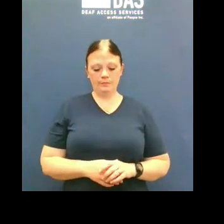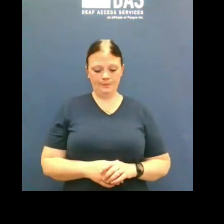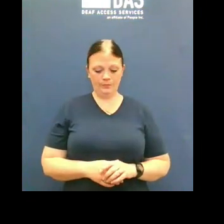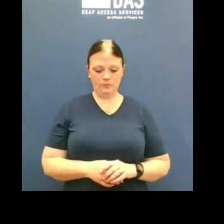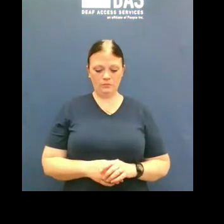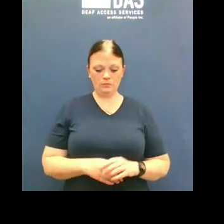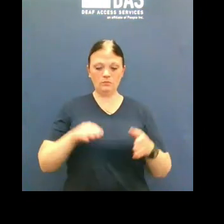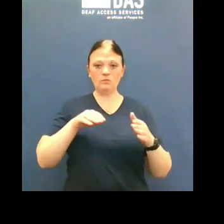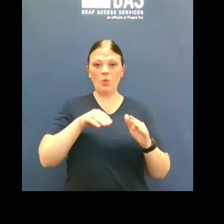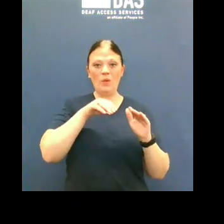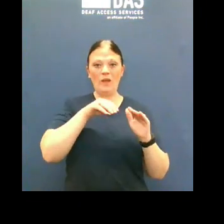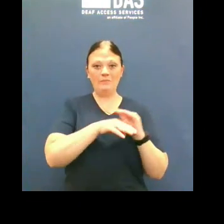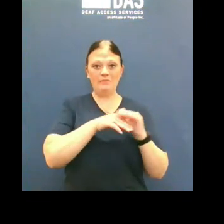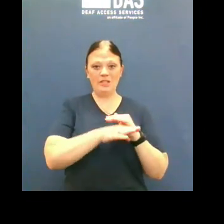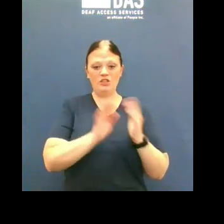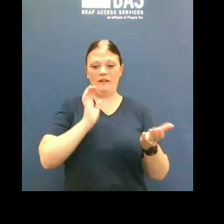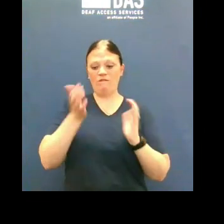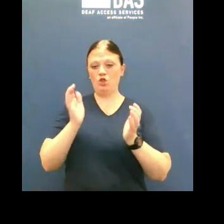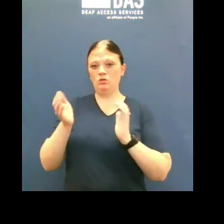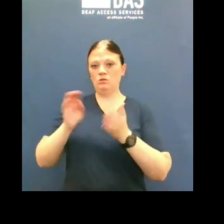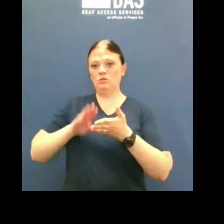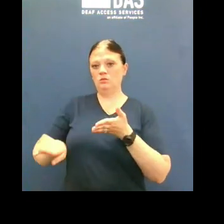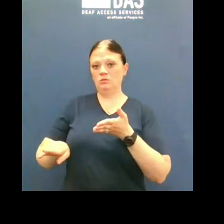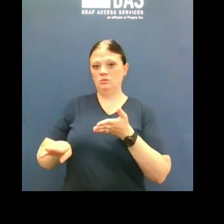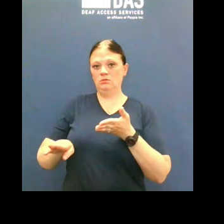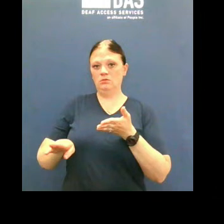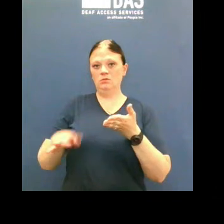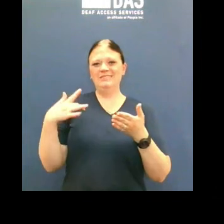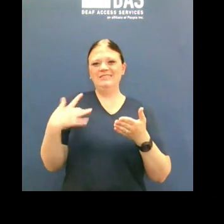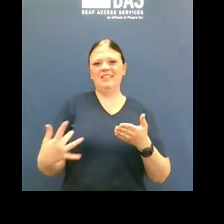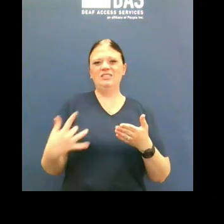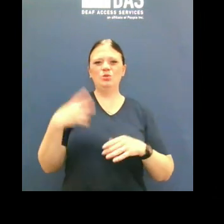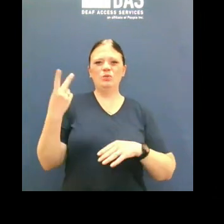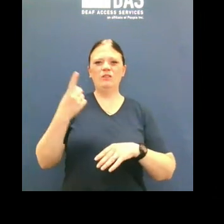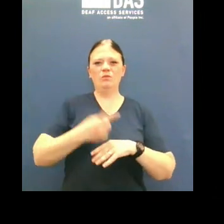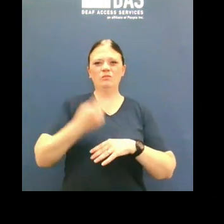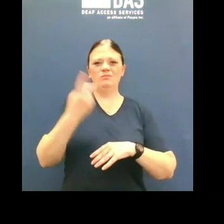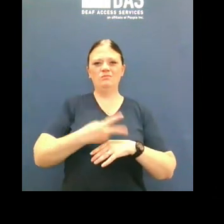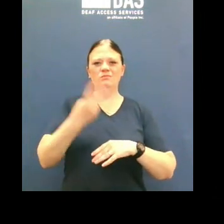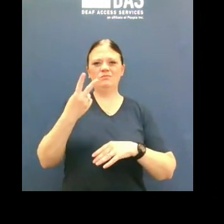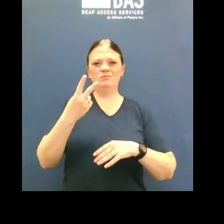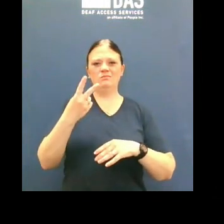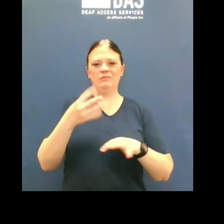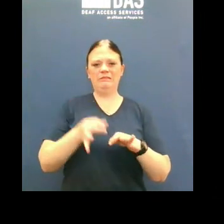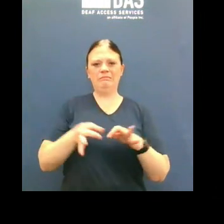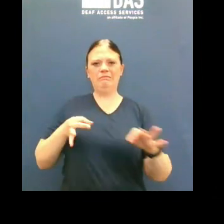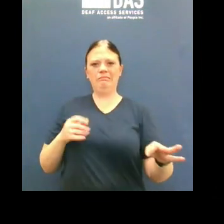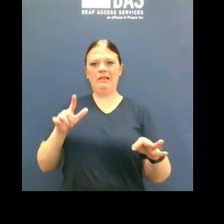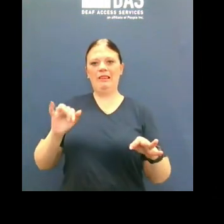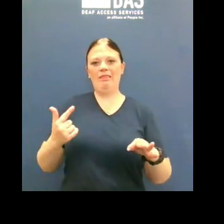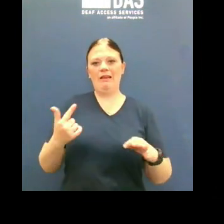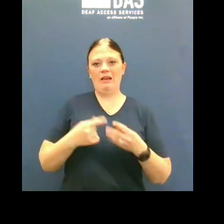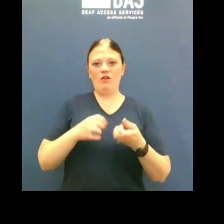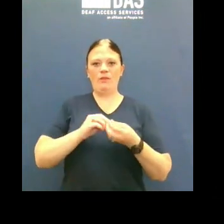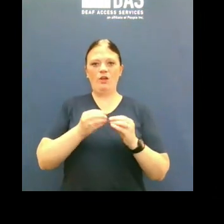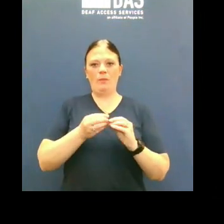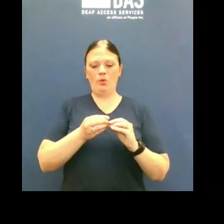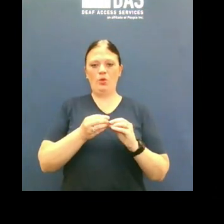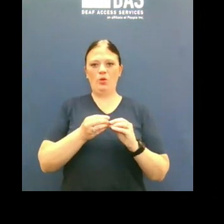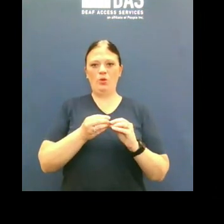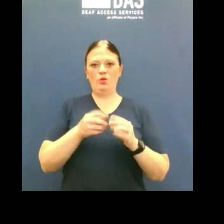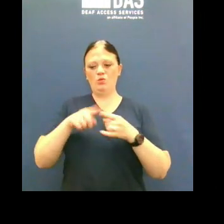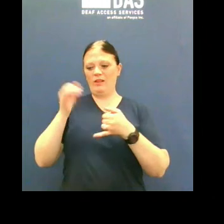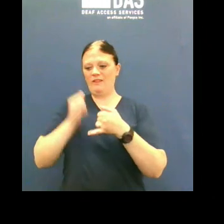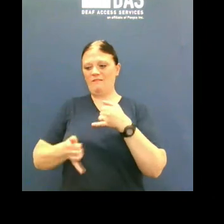admissions versus discharge chart, this has often had a 1 or 2 day lag from the numbers that you see on this chart to the